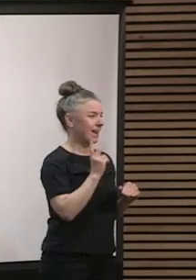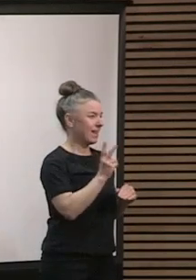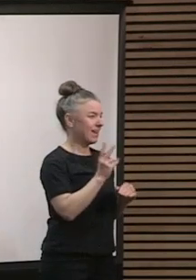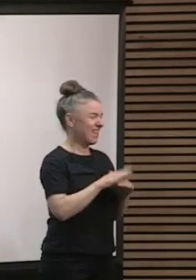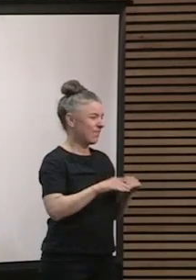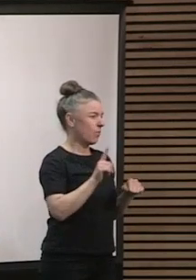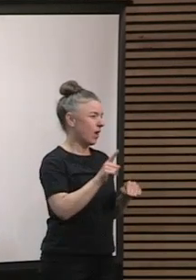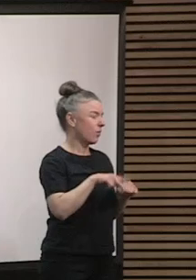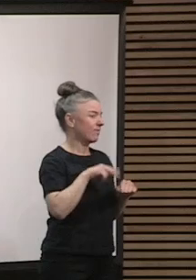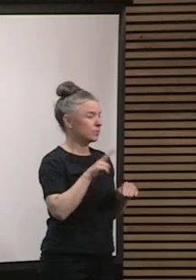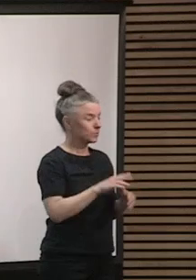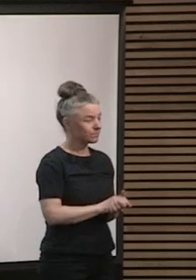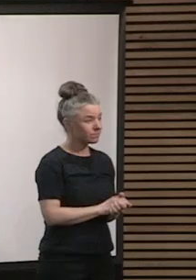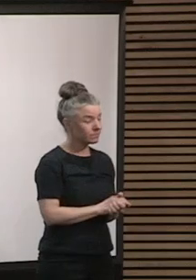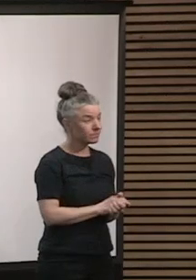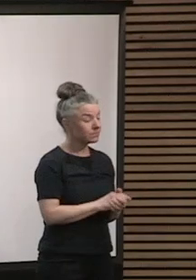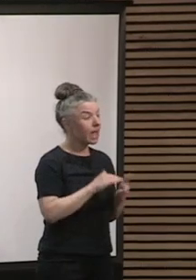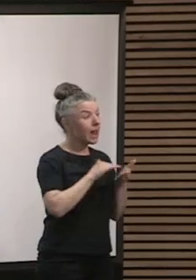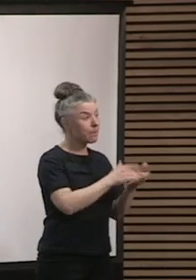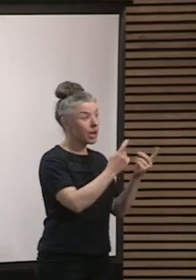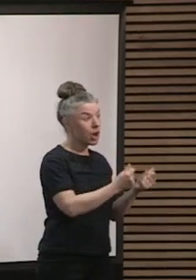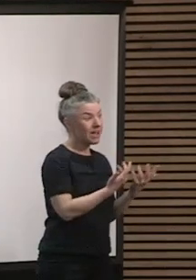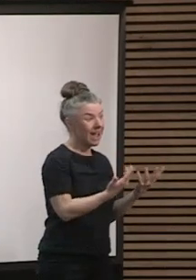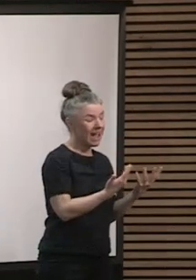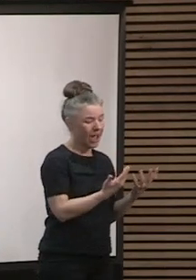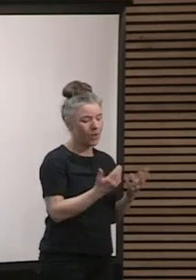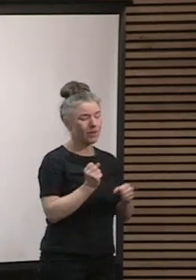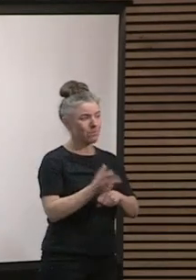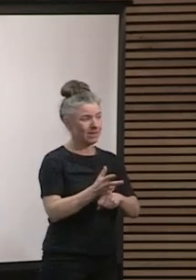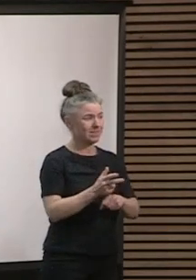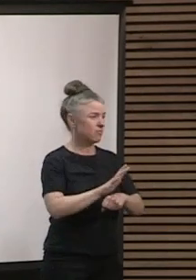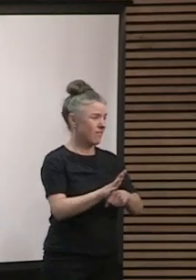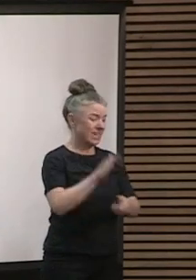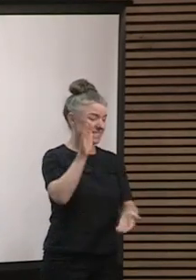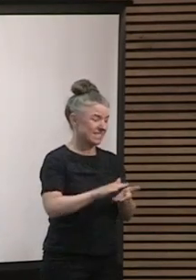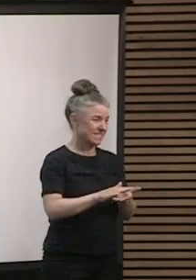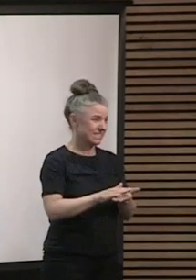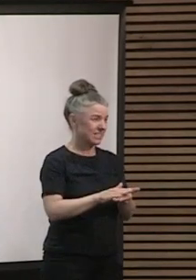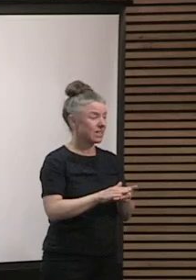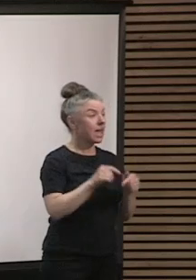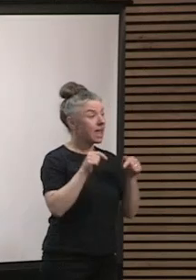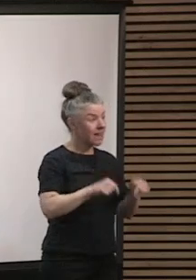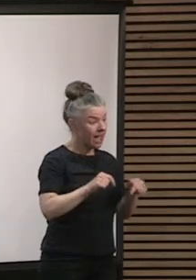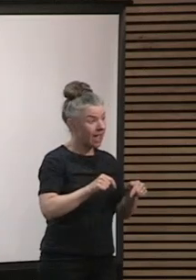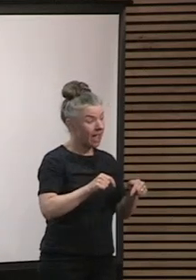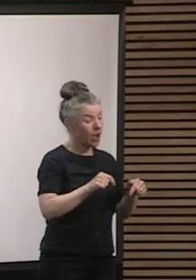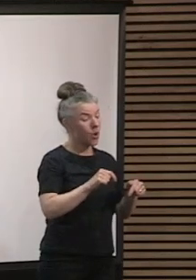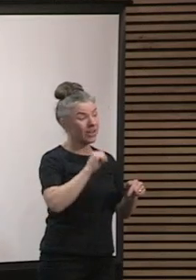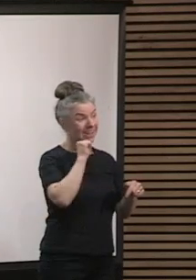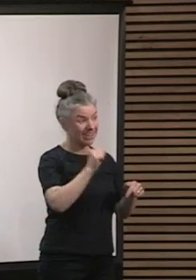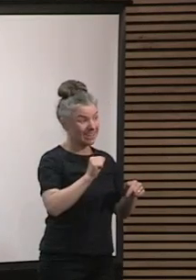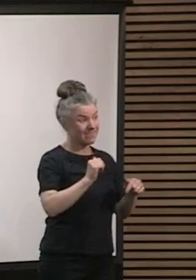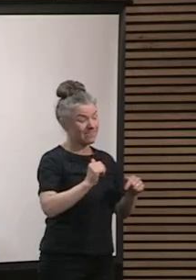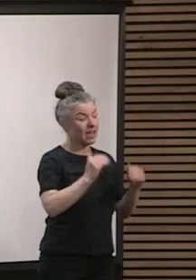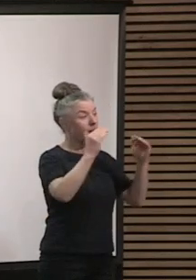is a strong health response, and short and sharp is best. Lifting restrictions now and seeing a potential explosion